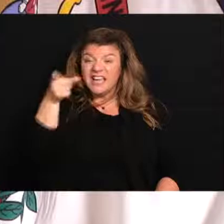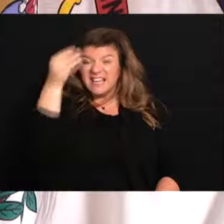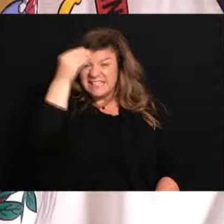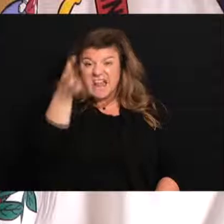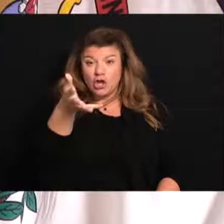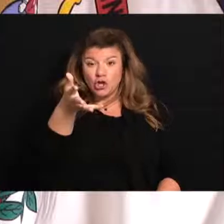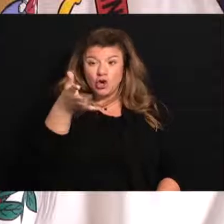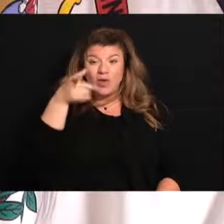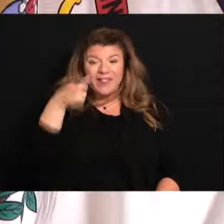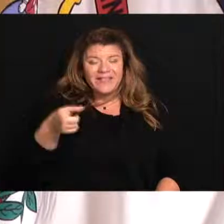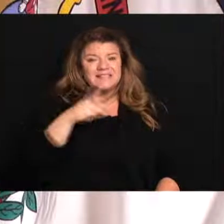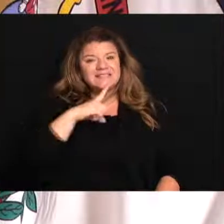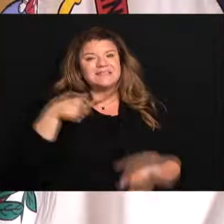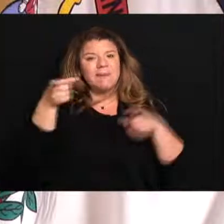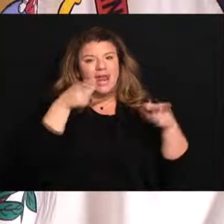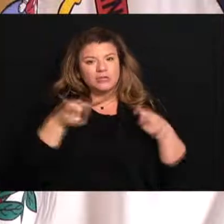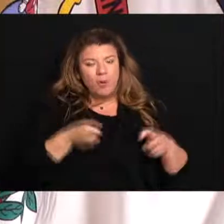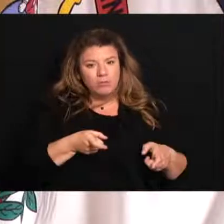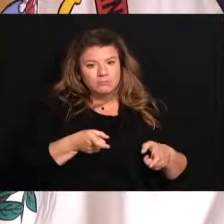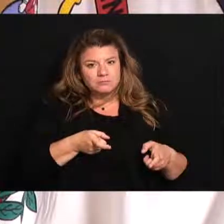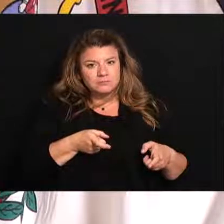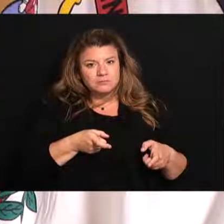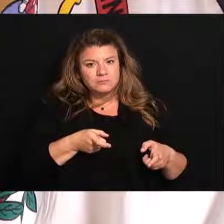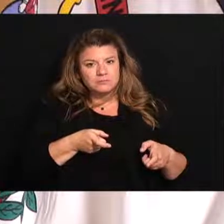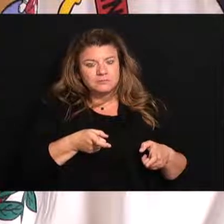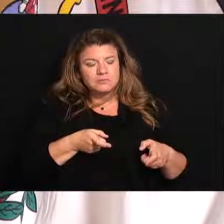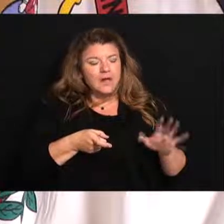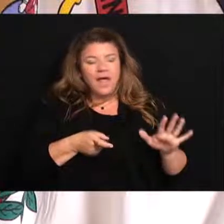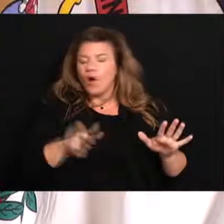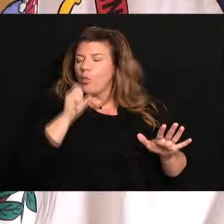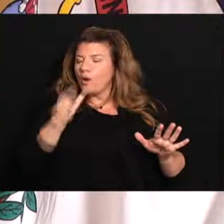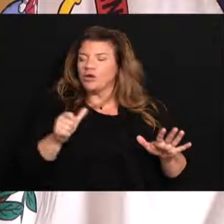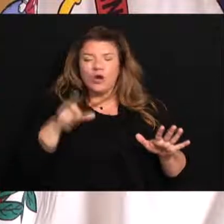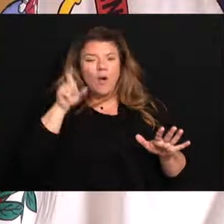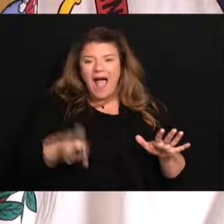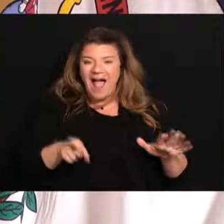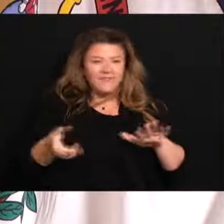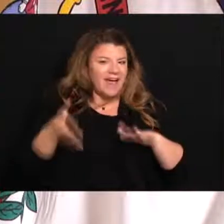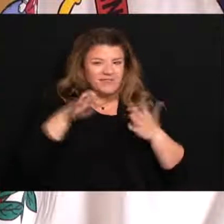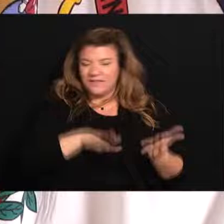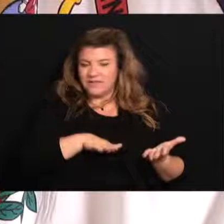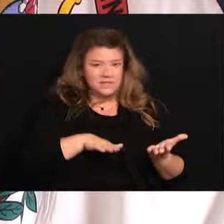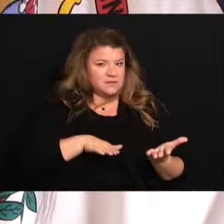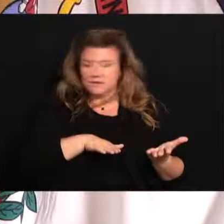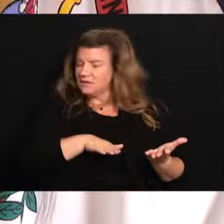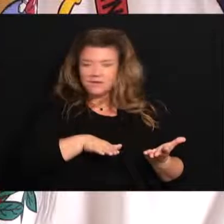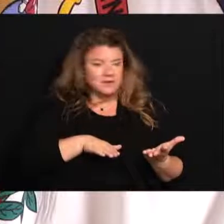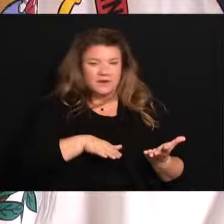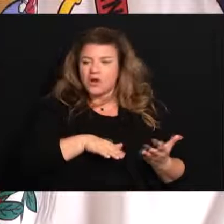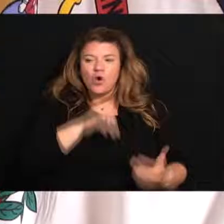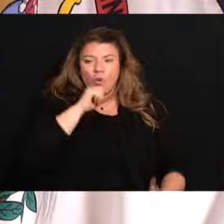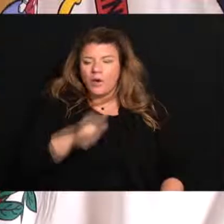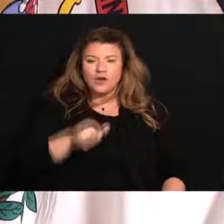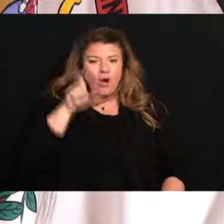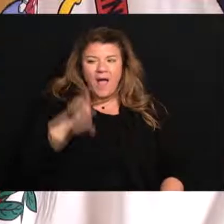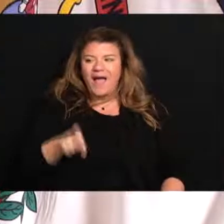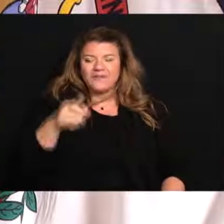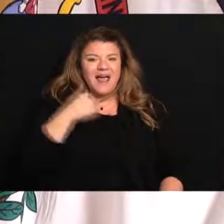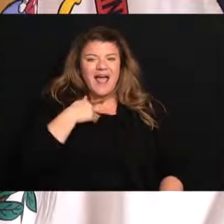is manageable, and we do not have to have deaths. We do not have to have as